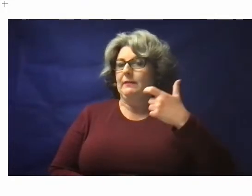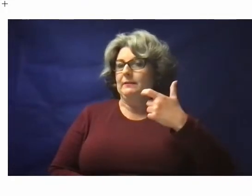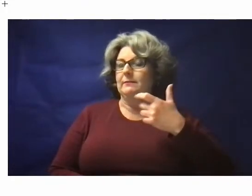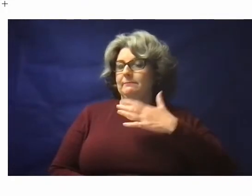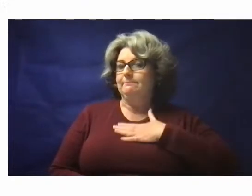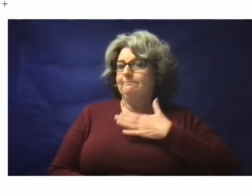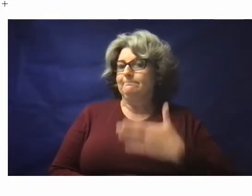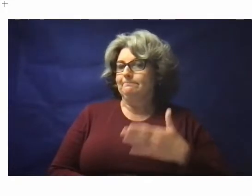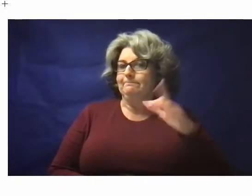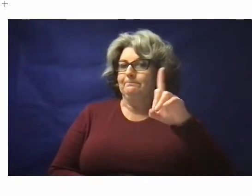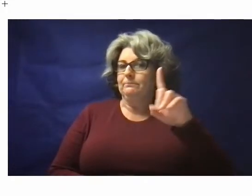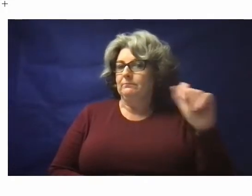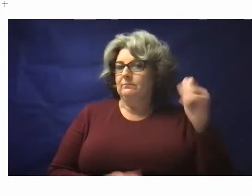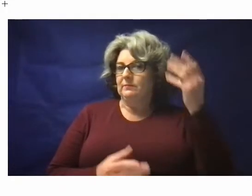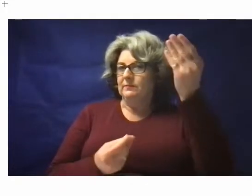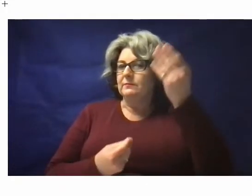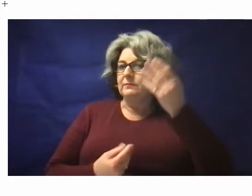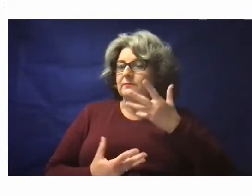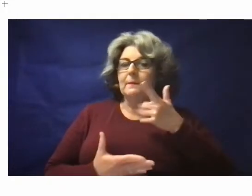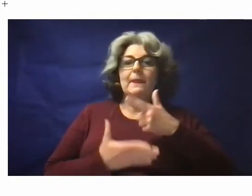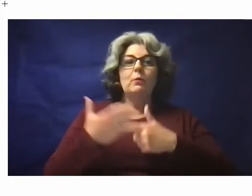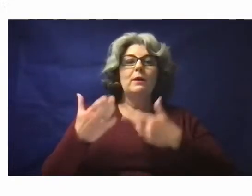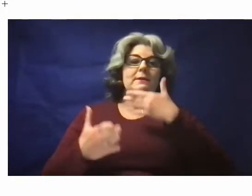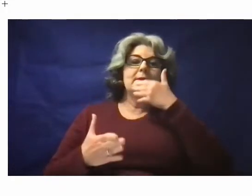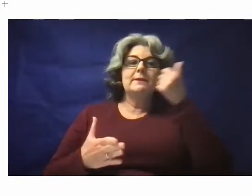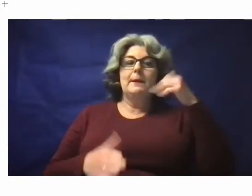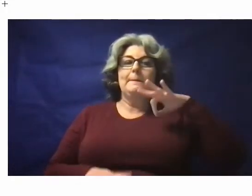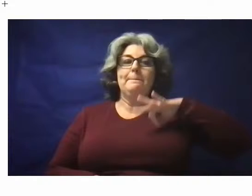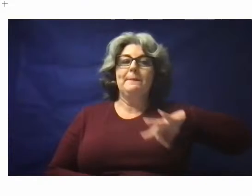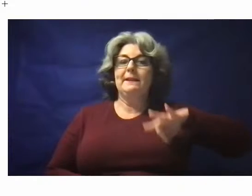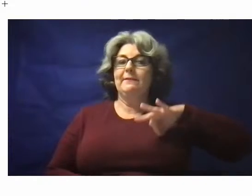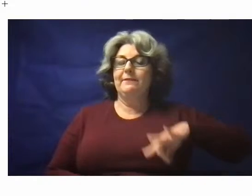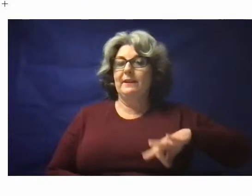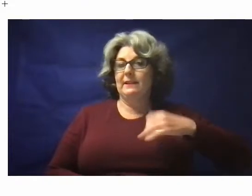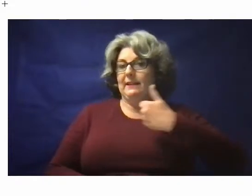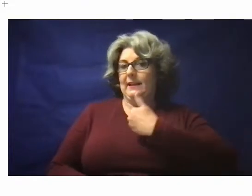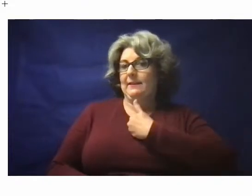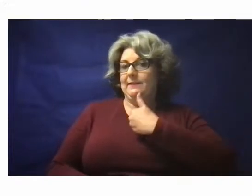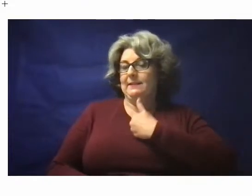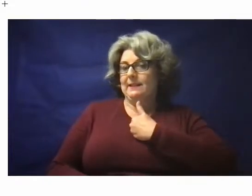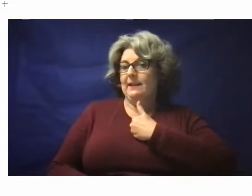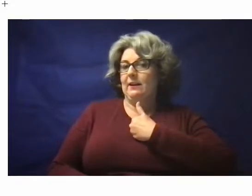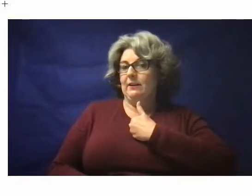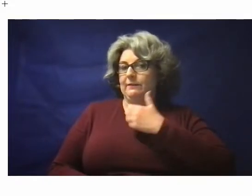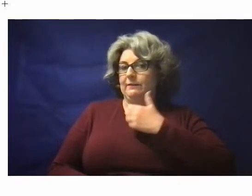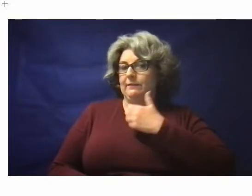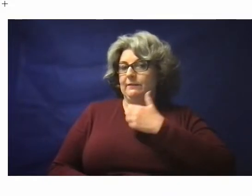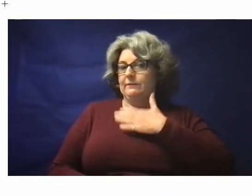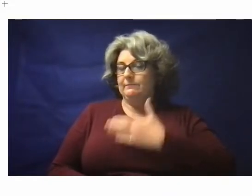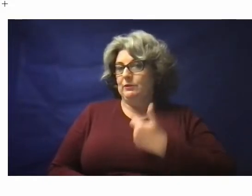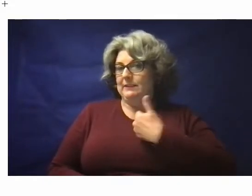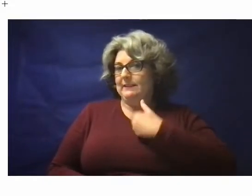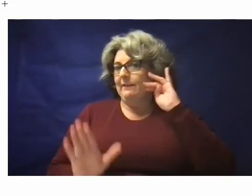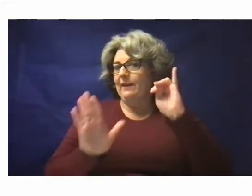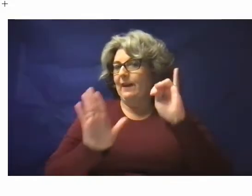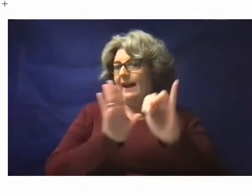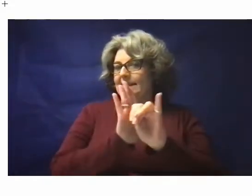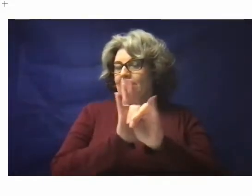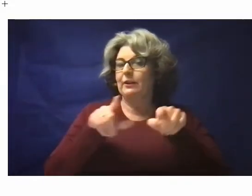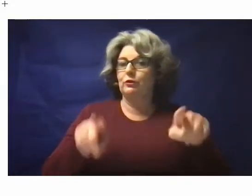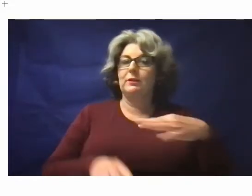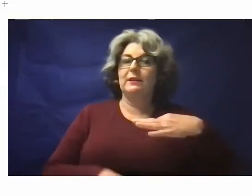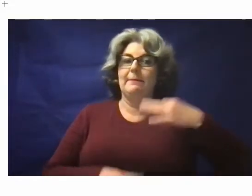So the question is, what is the benefit of me self-declaring or self-identifying during the application